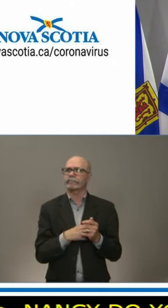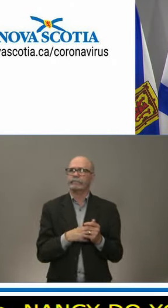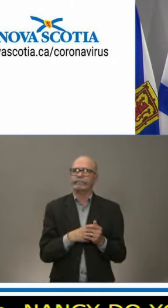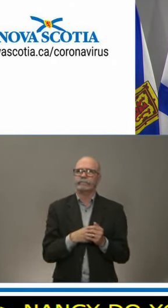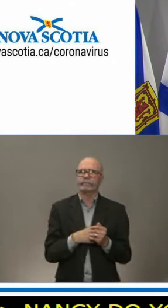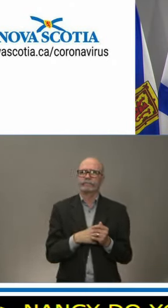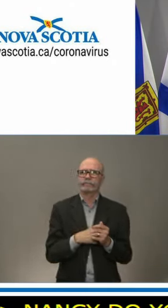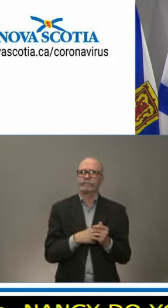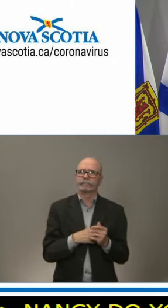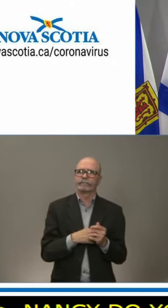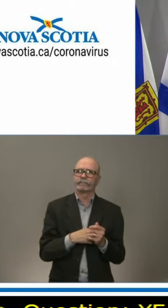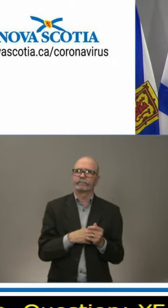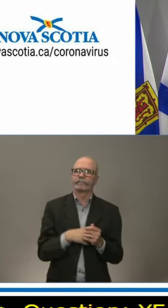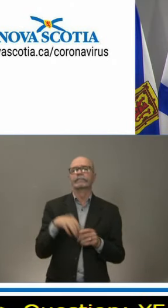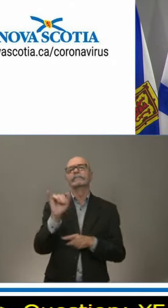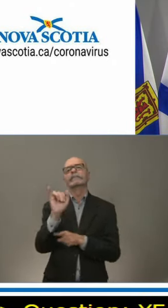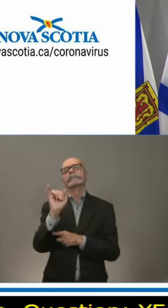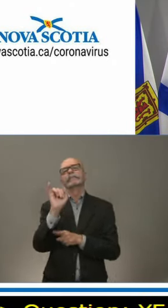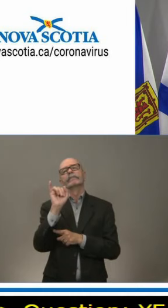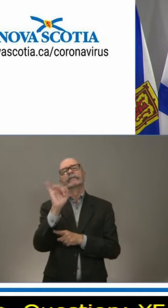tests positive? I